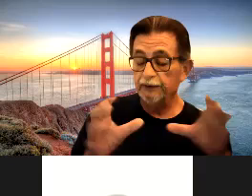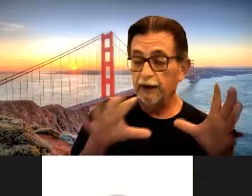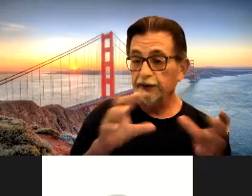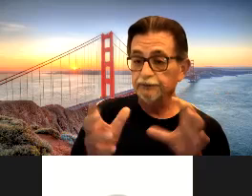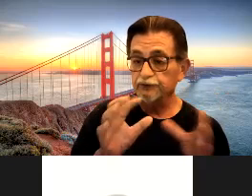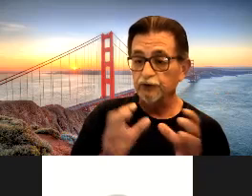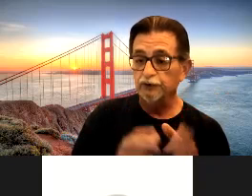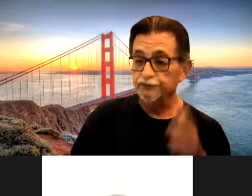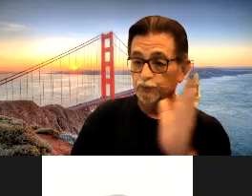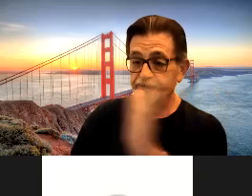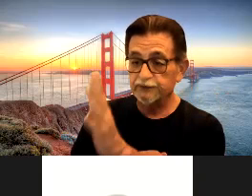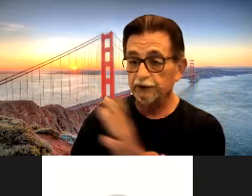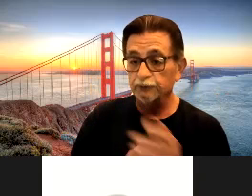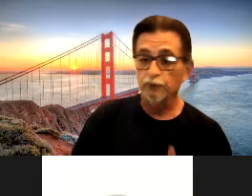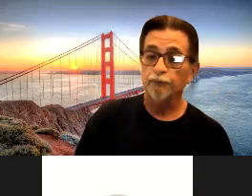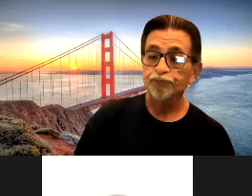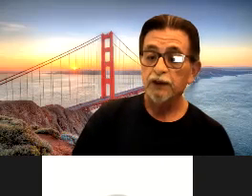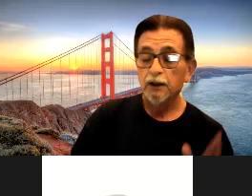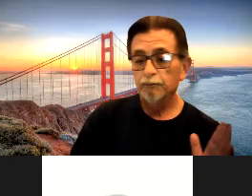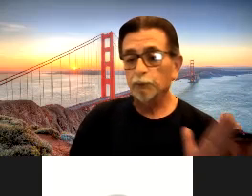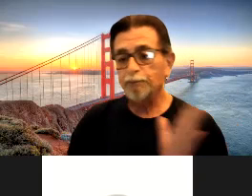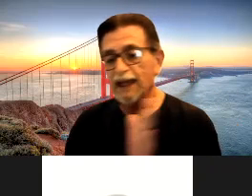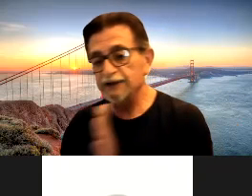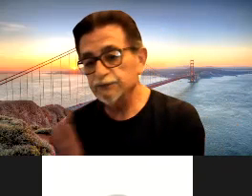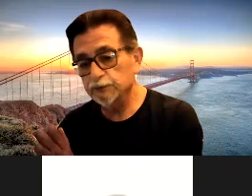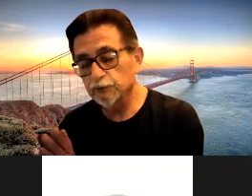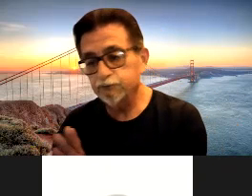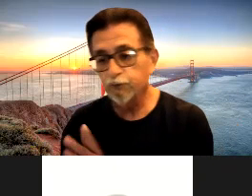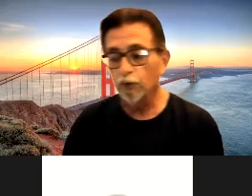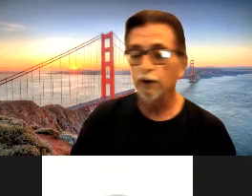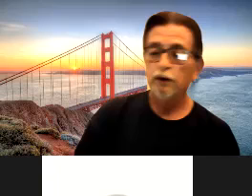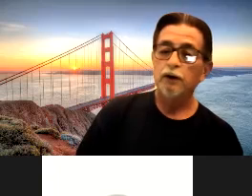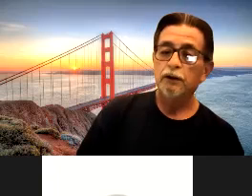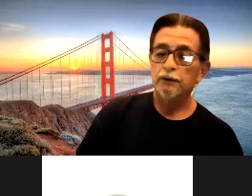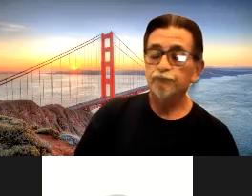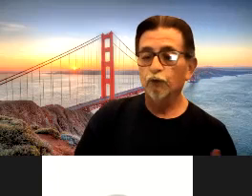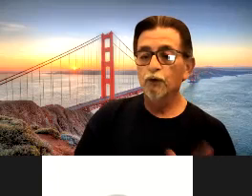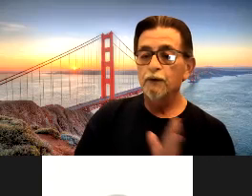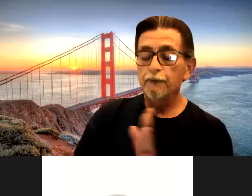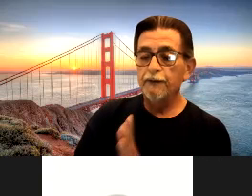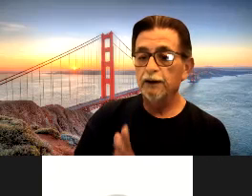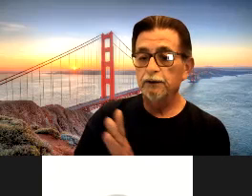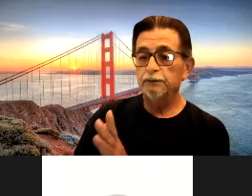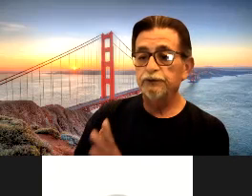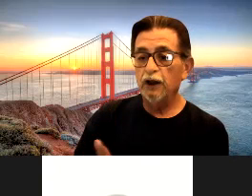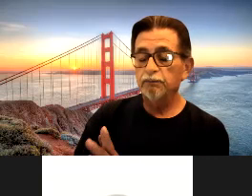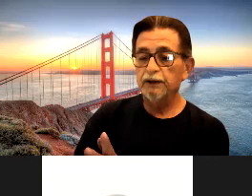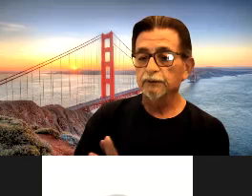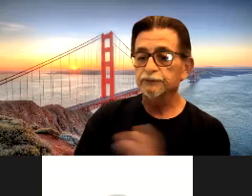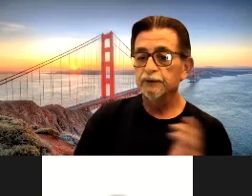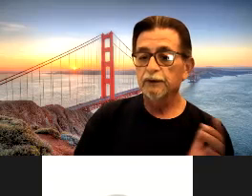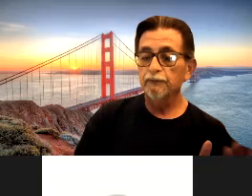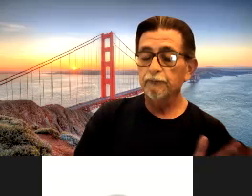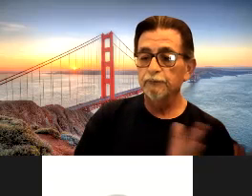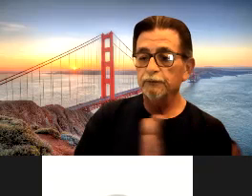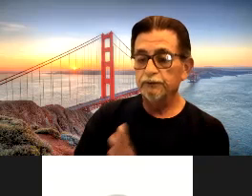about how to calculate the charges down the road. But past group 4, for the